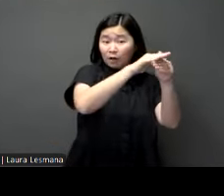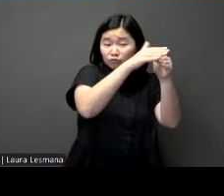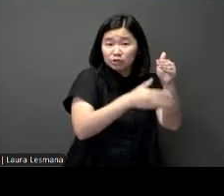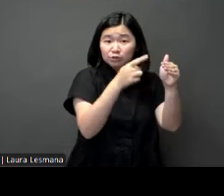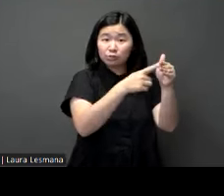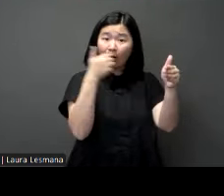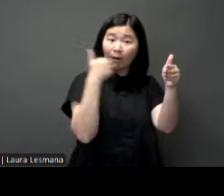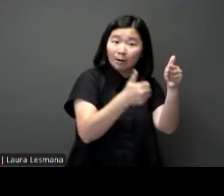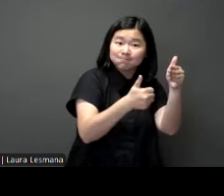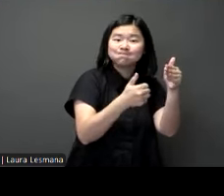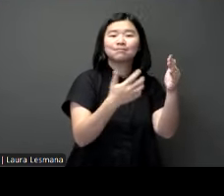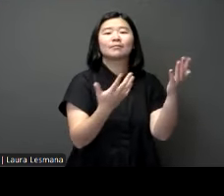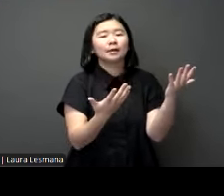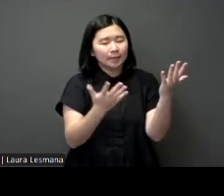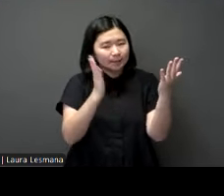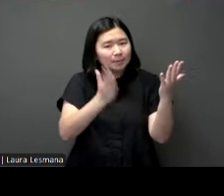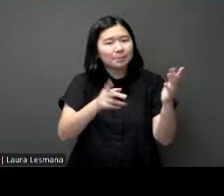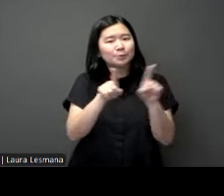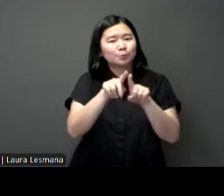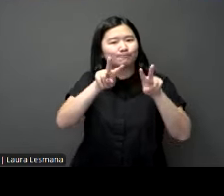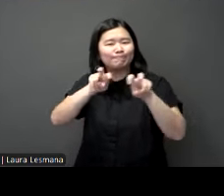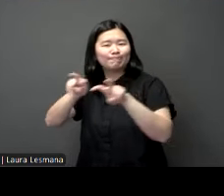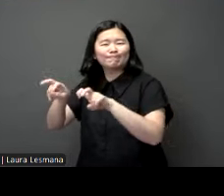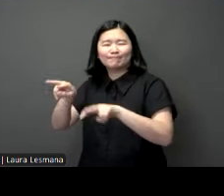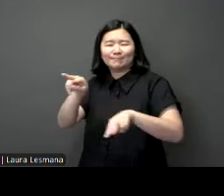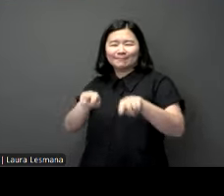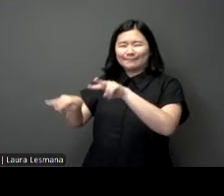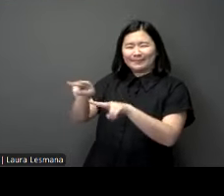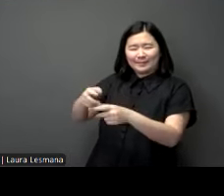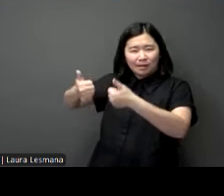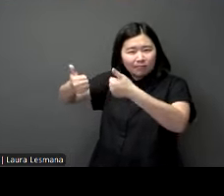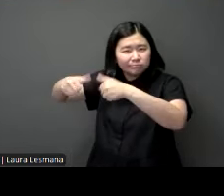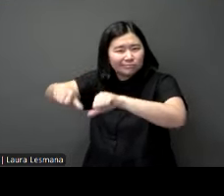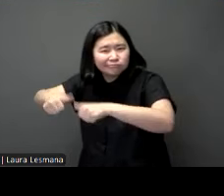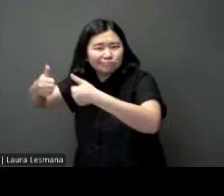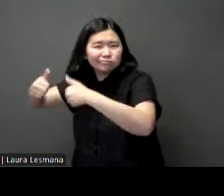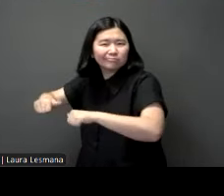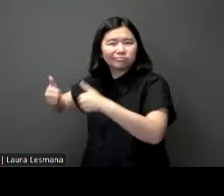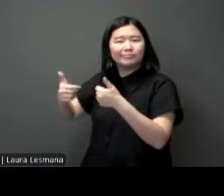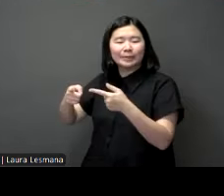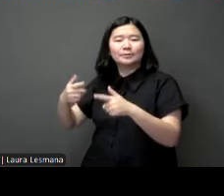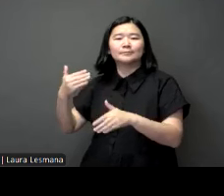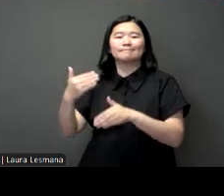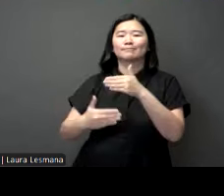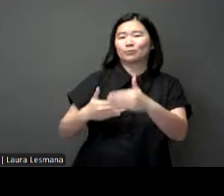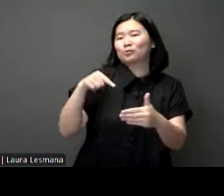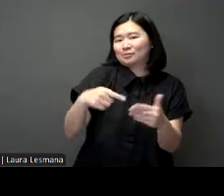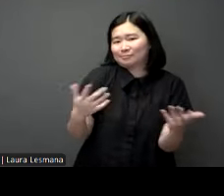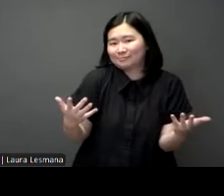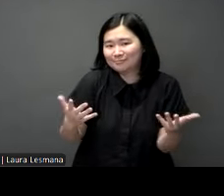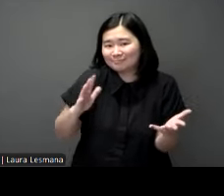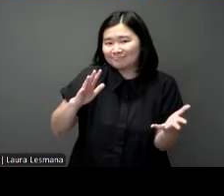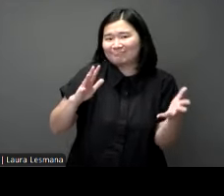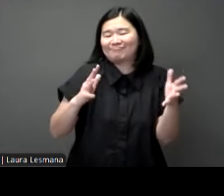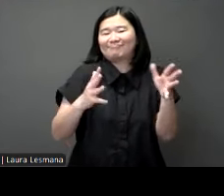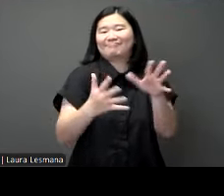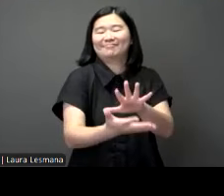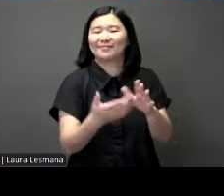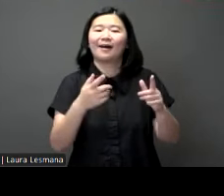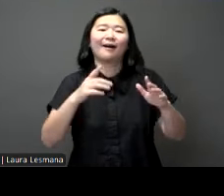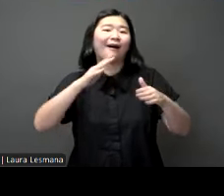changes started. What is it that caused the change in terms of the results that we propose to achieve? So we have the